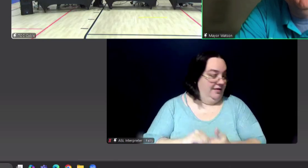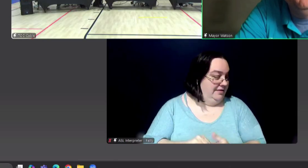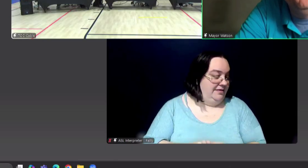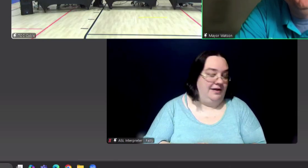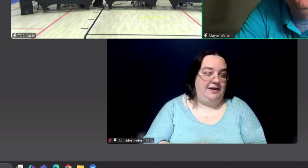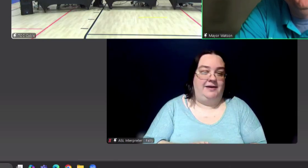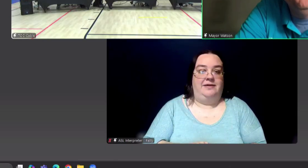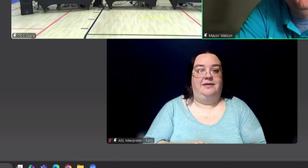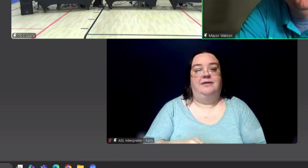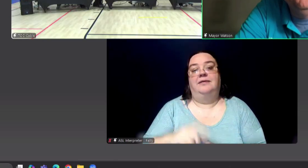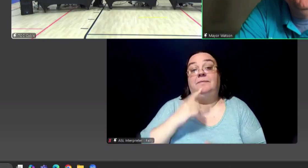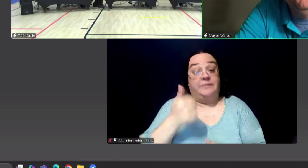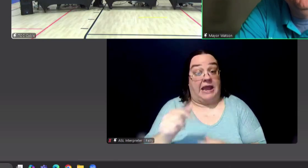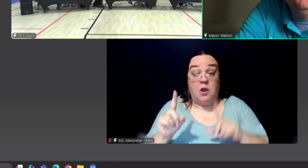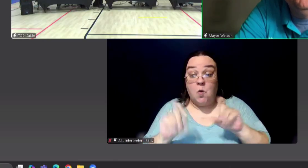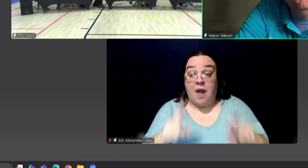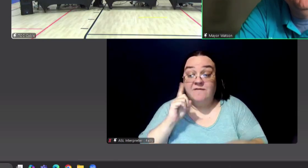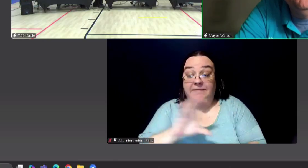department?